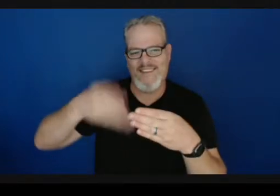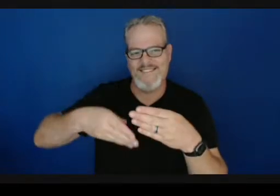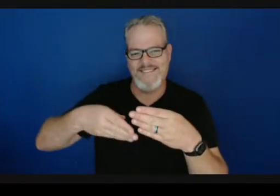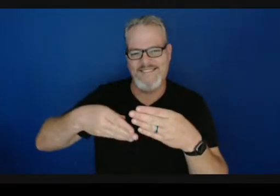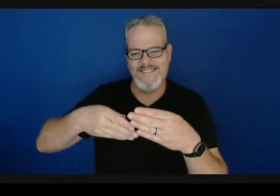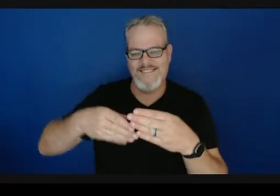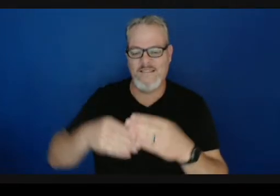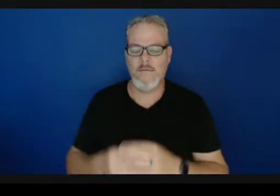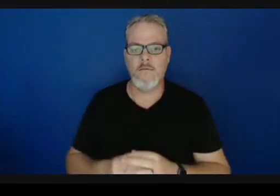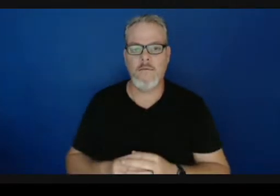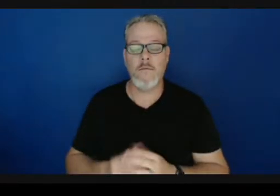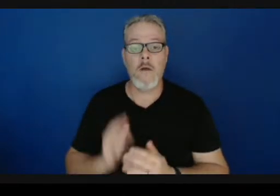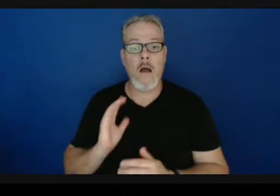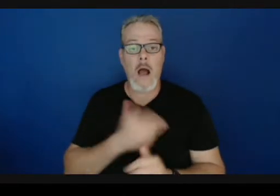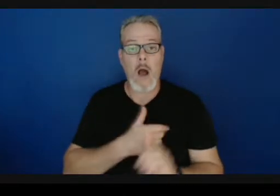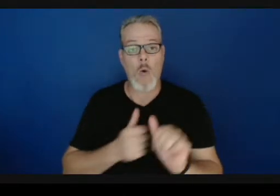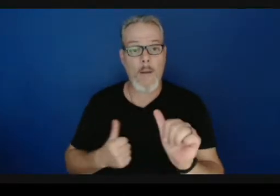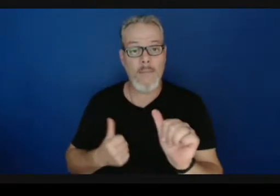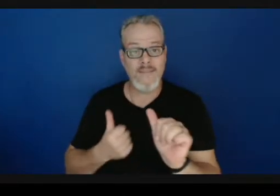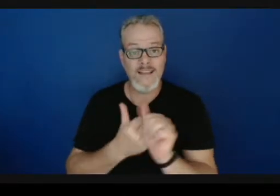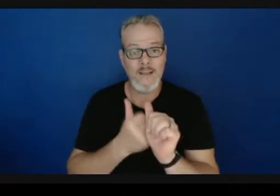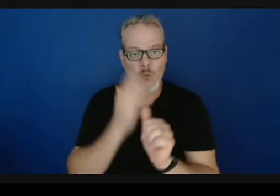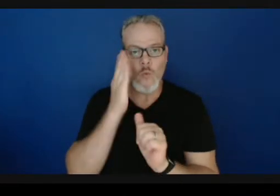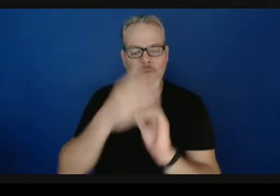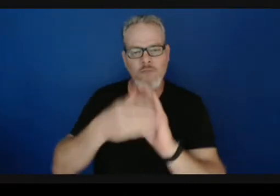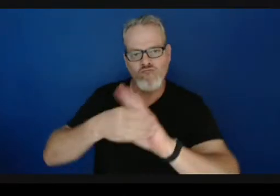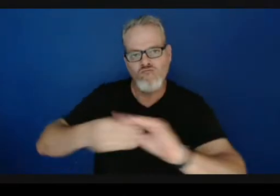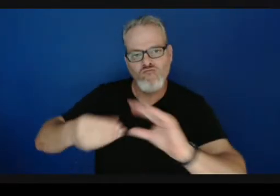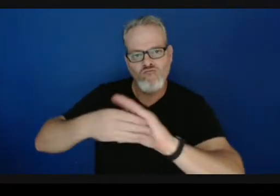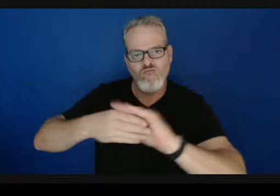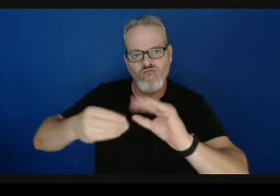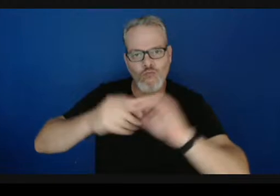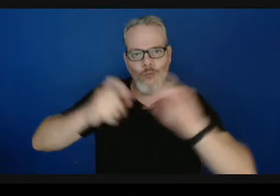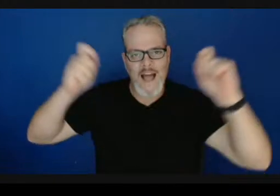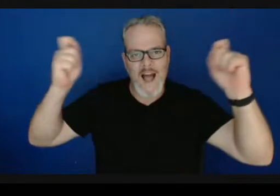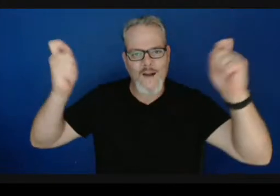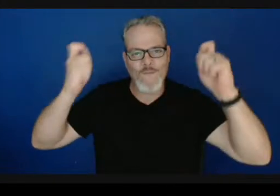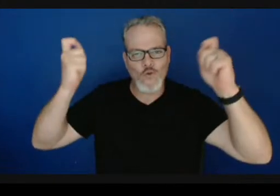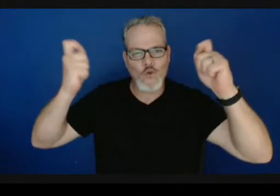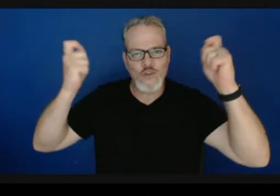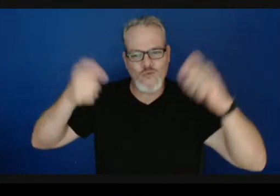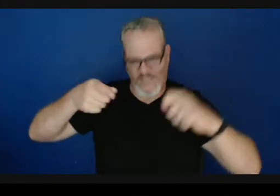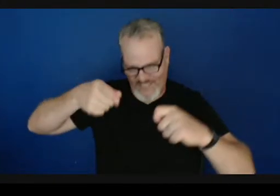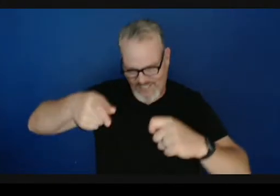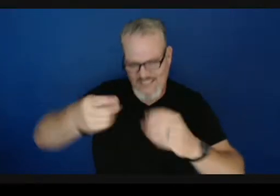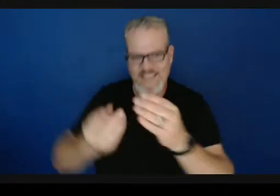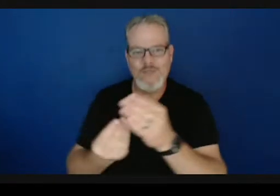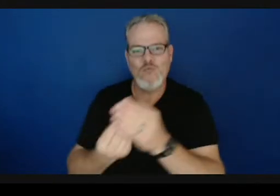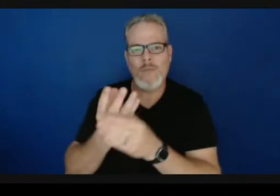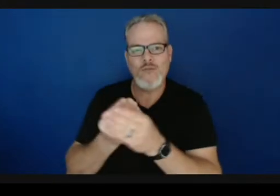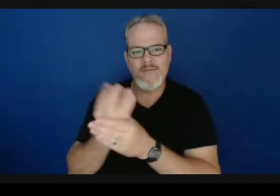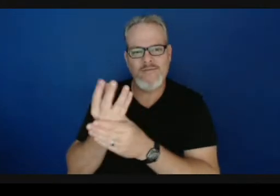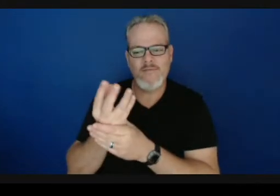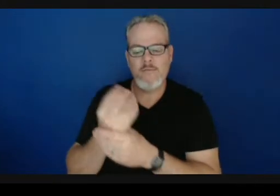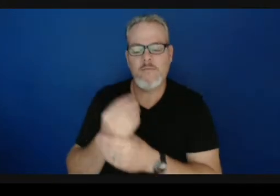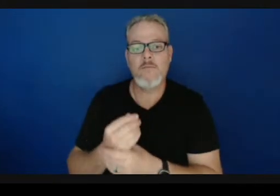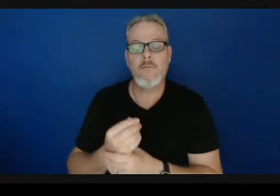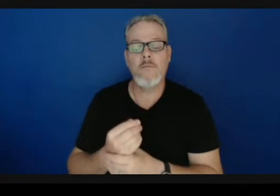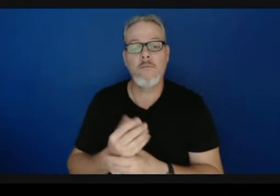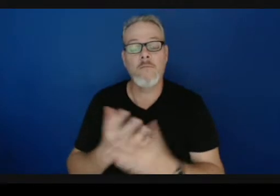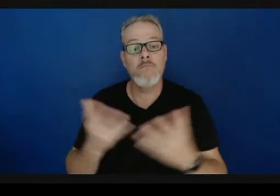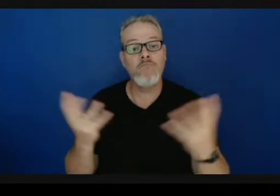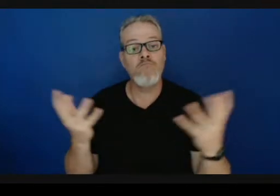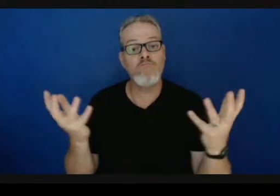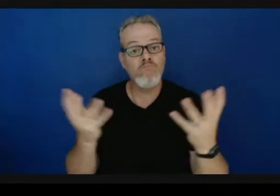full update, we'll be covering the anniversary of this eruption, so look for that there if you're interested. Otherwise, we can say that